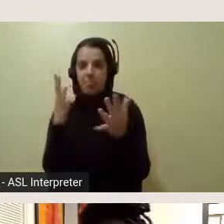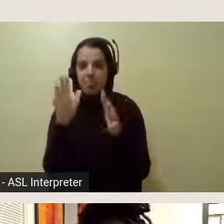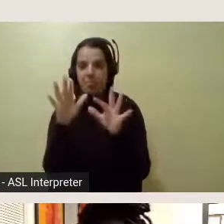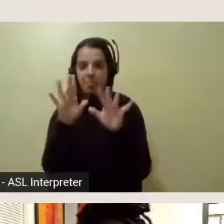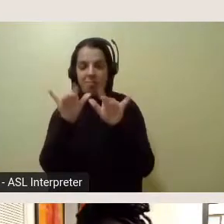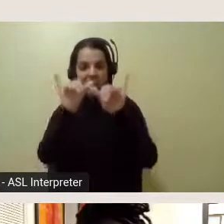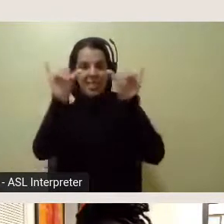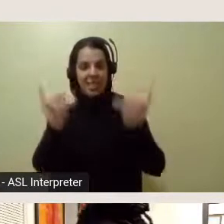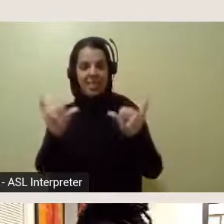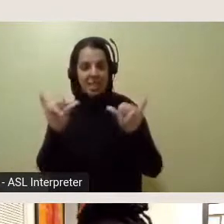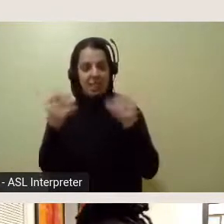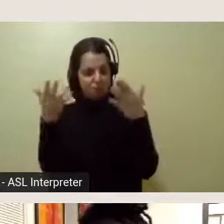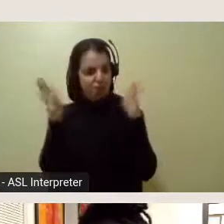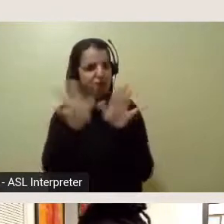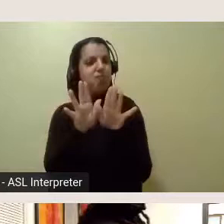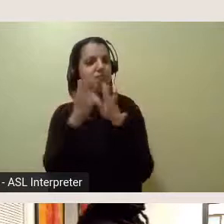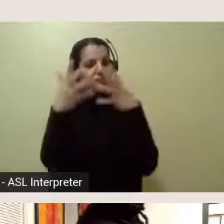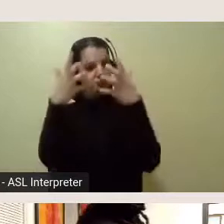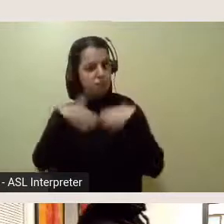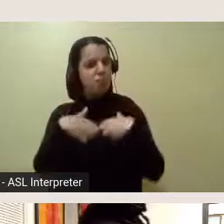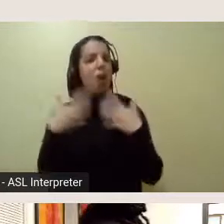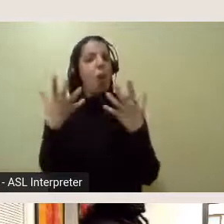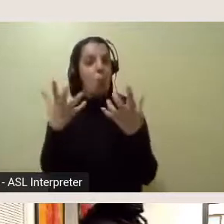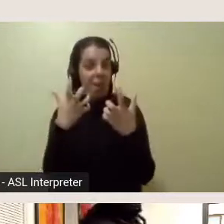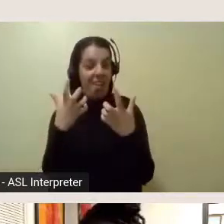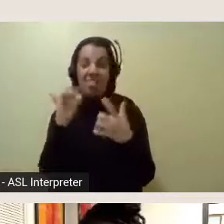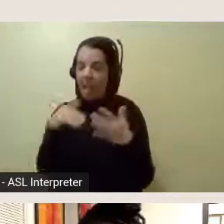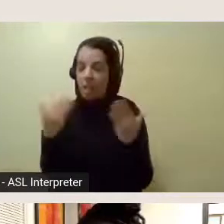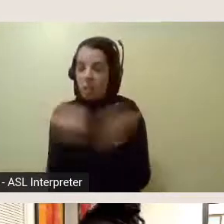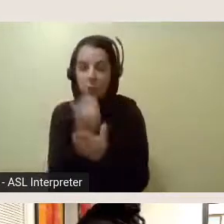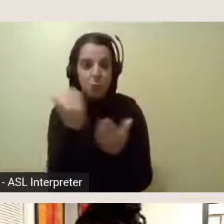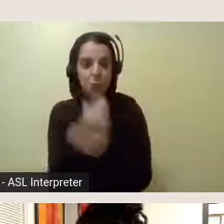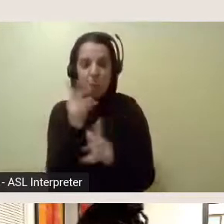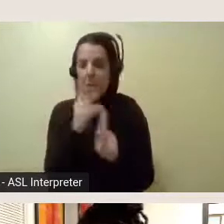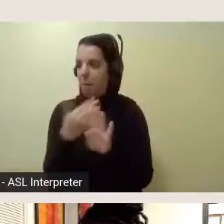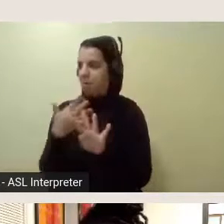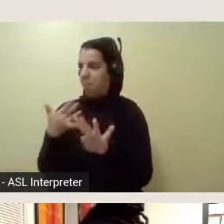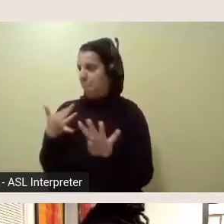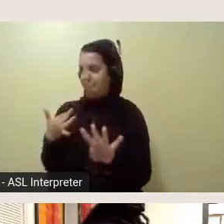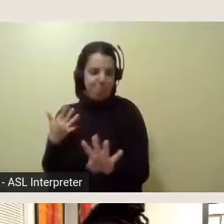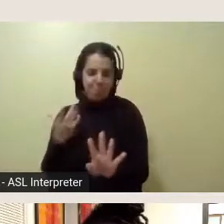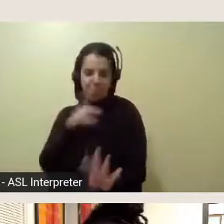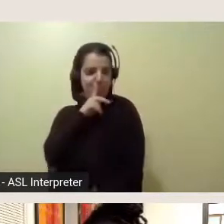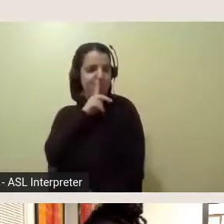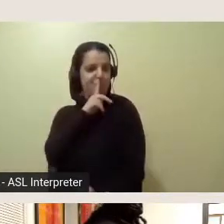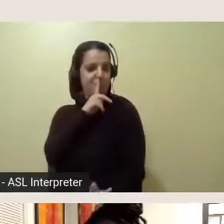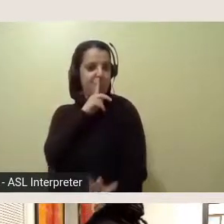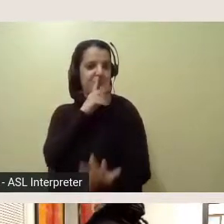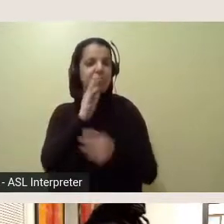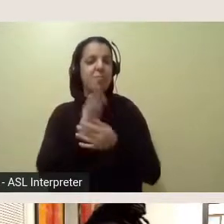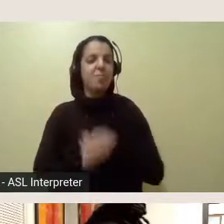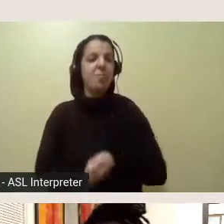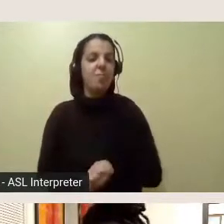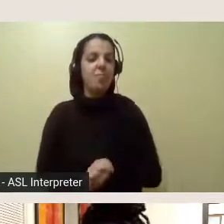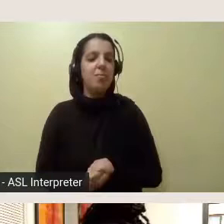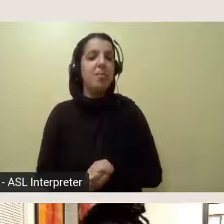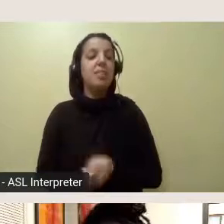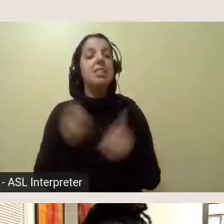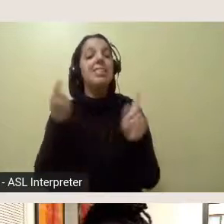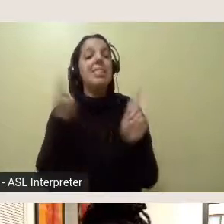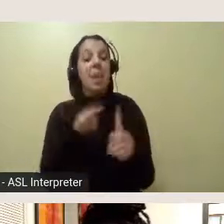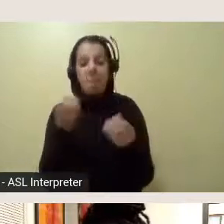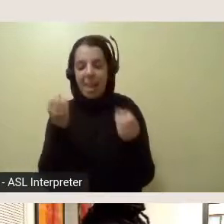before in this time. And in particular, many are learning that